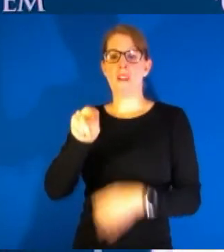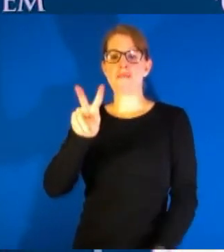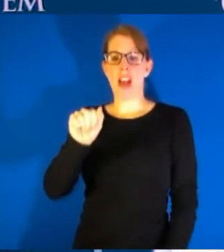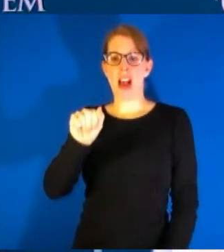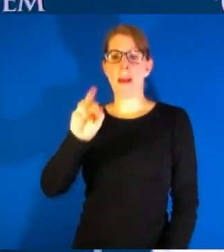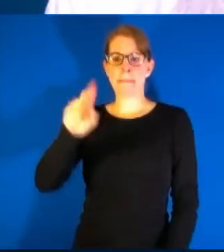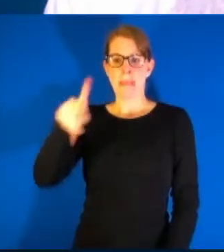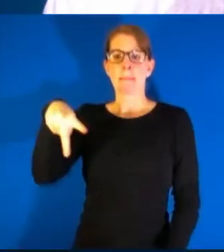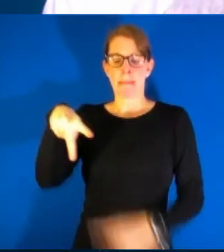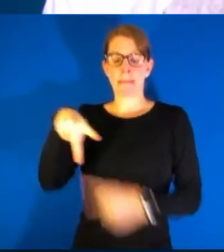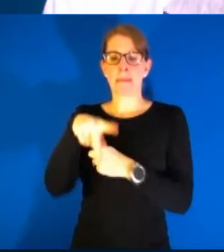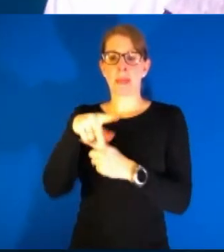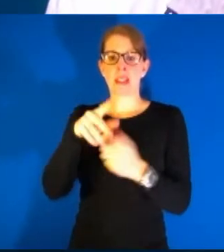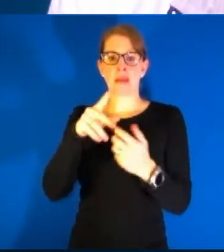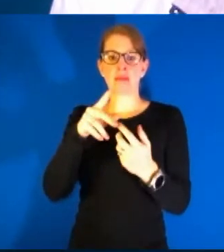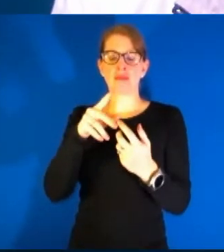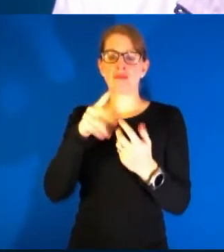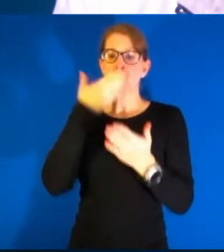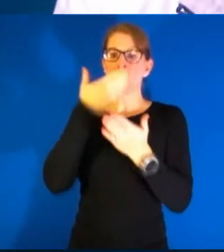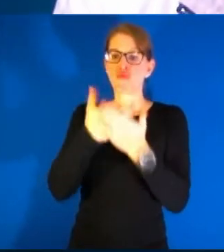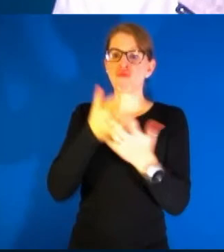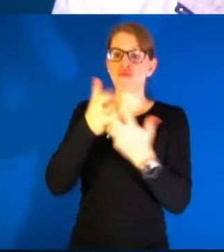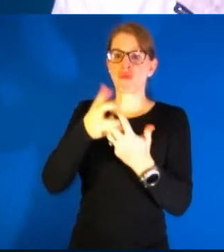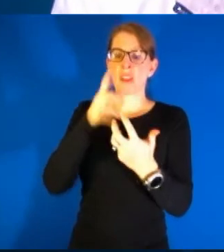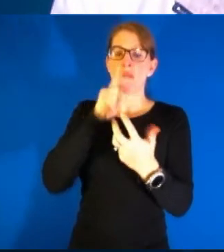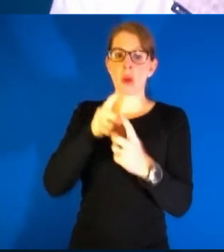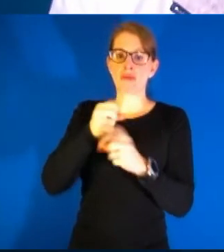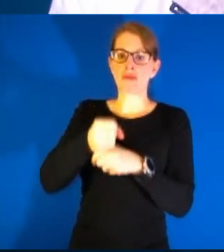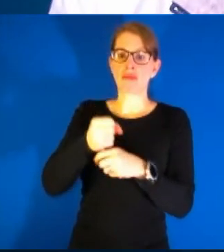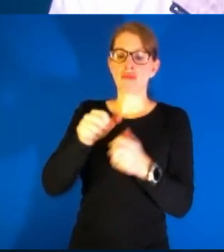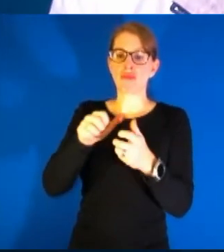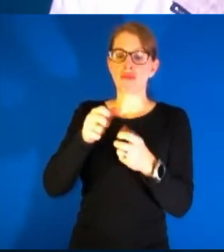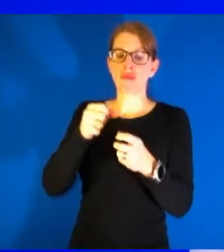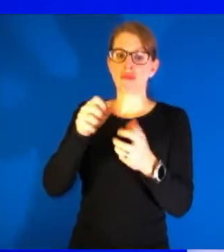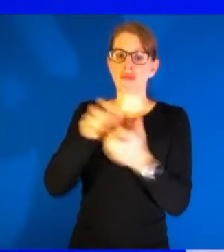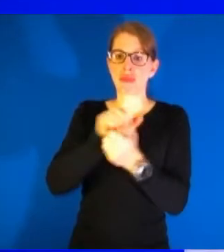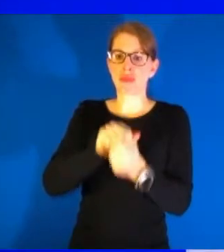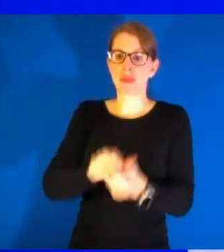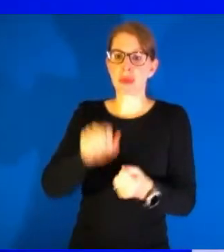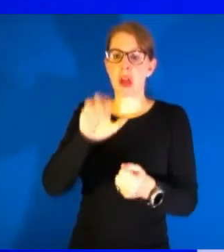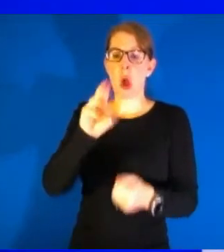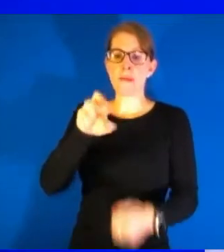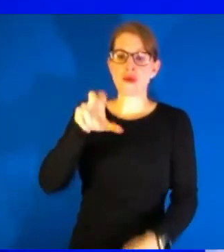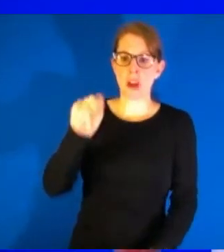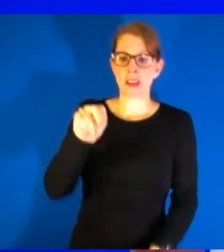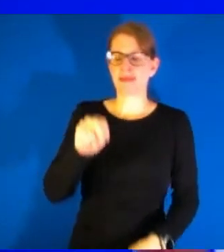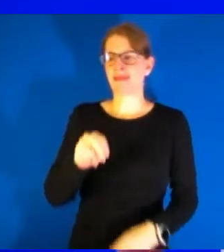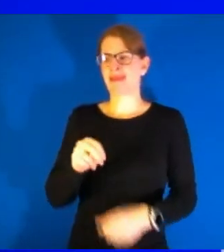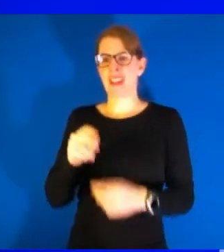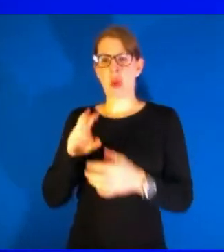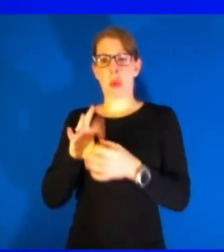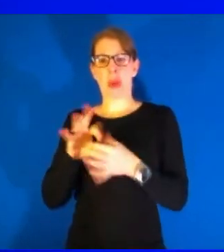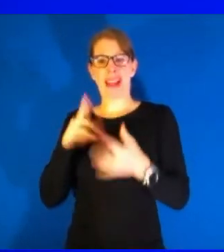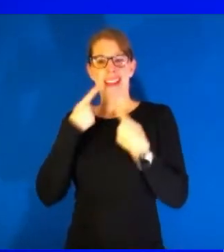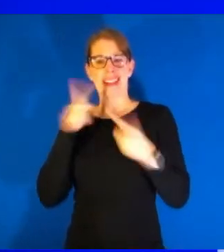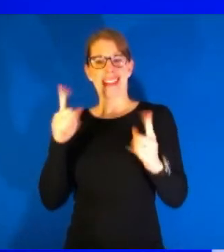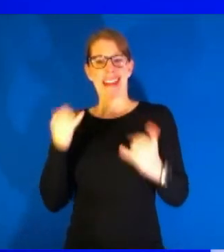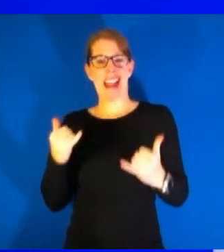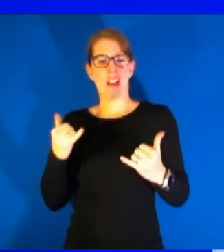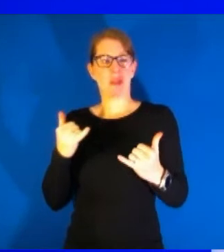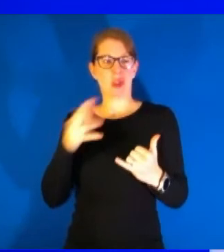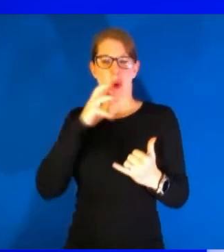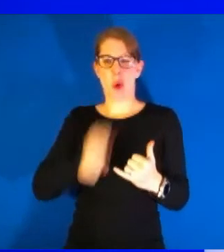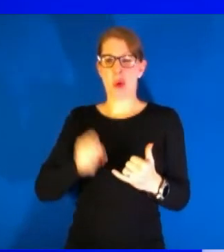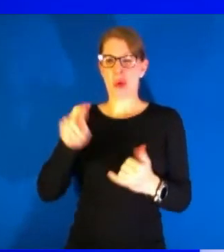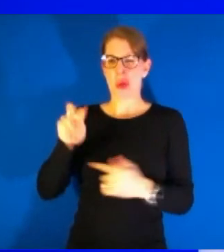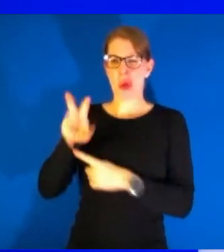Omicron. Yeah, I'm kind of curious as to why they released this now. I mean, this is somewhat old news. We knew about this for the last week or 10 days.